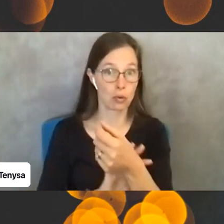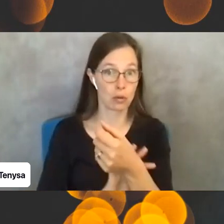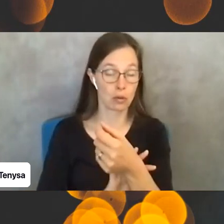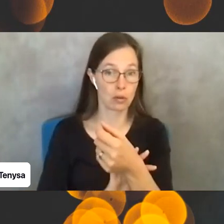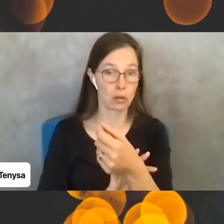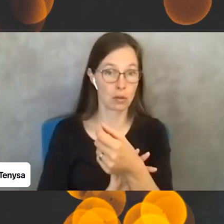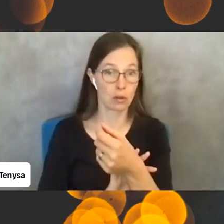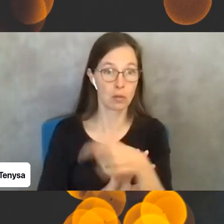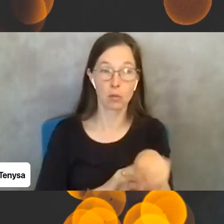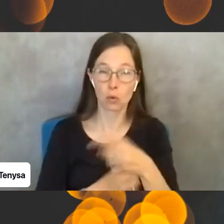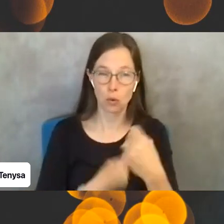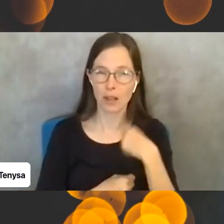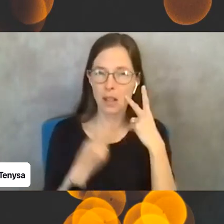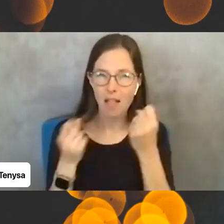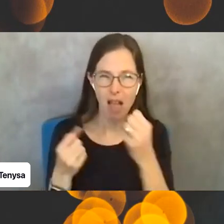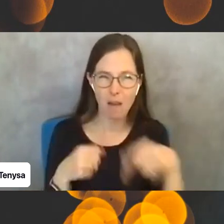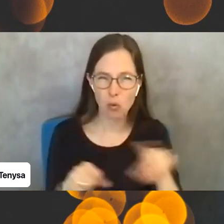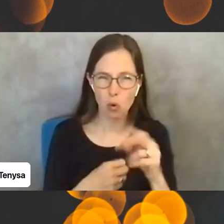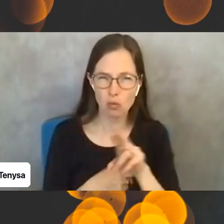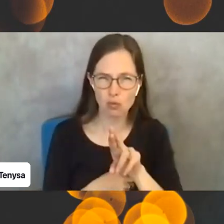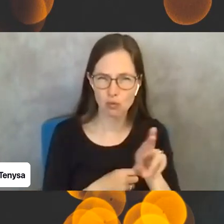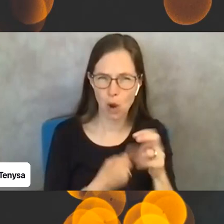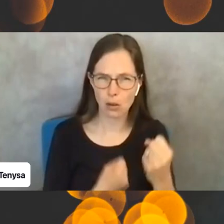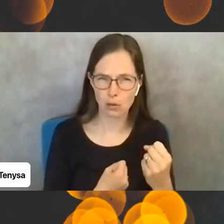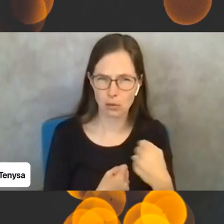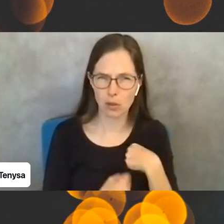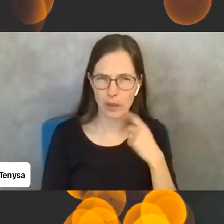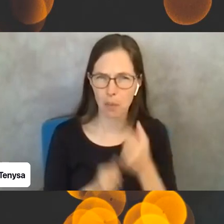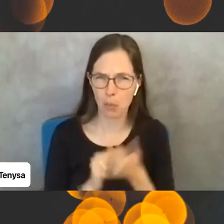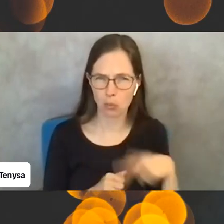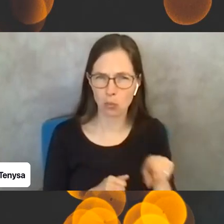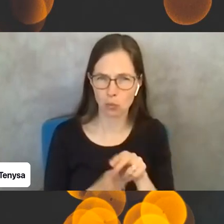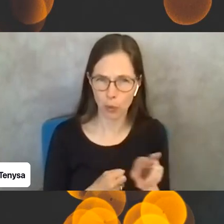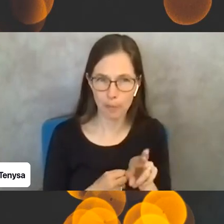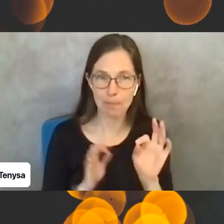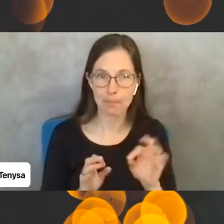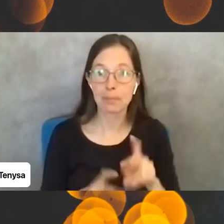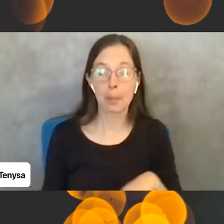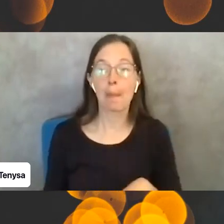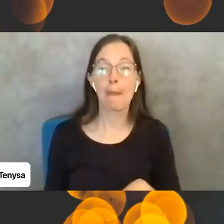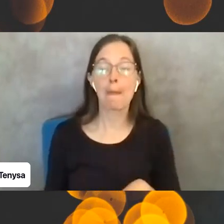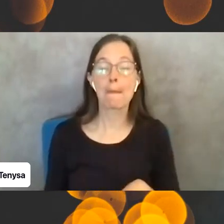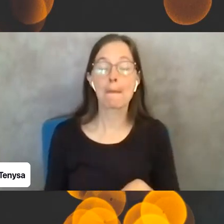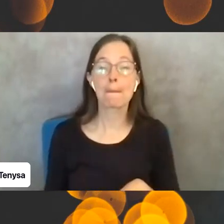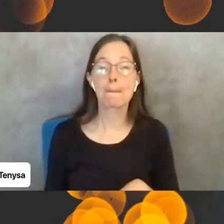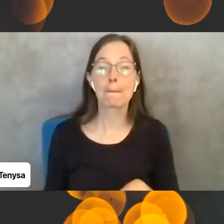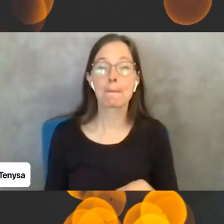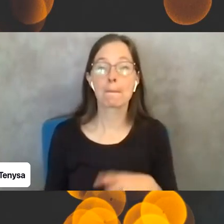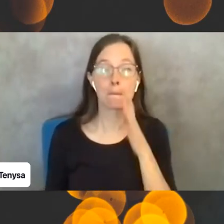right, I'm seeing a lot of righties on my cue here, so great. You're going to move your